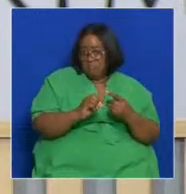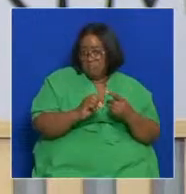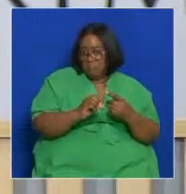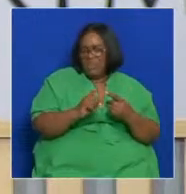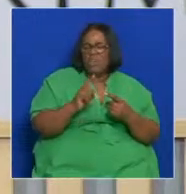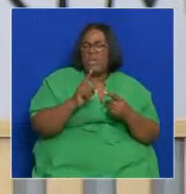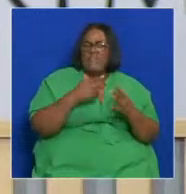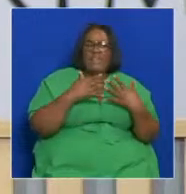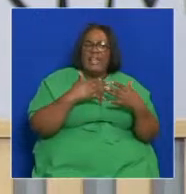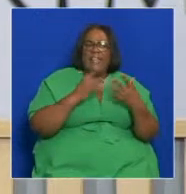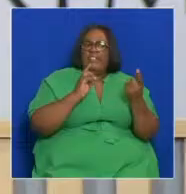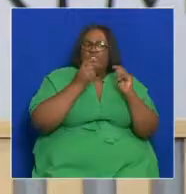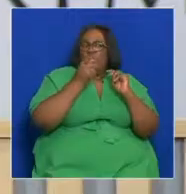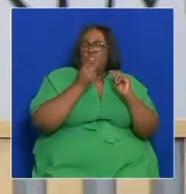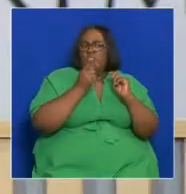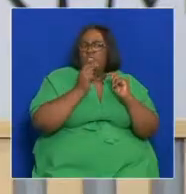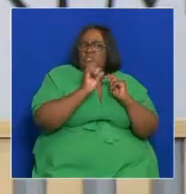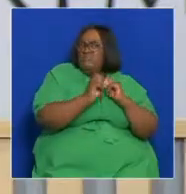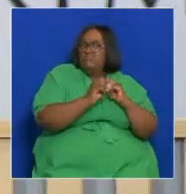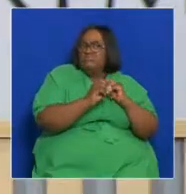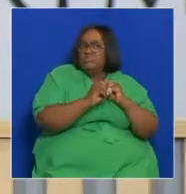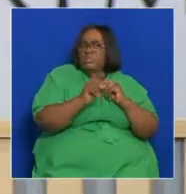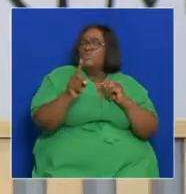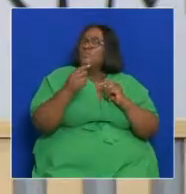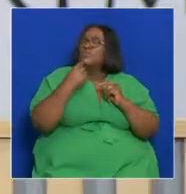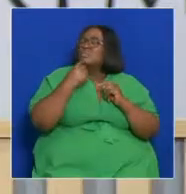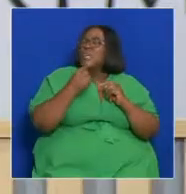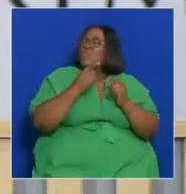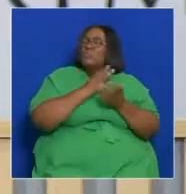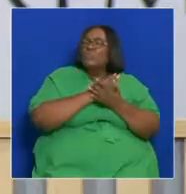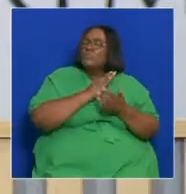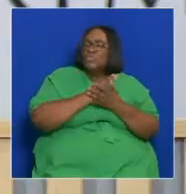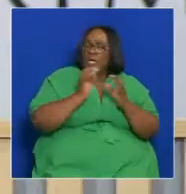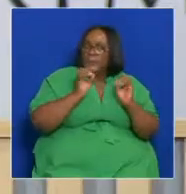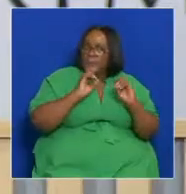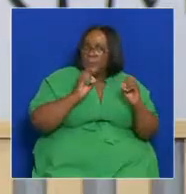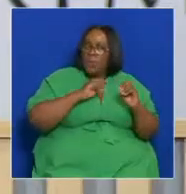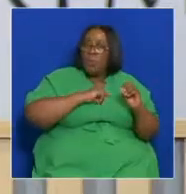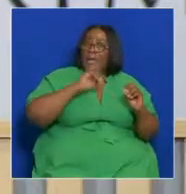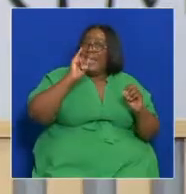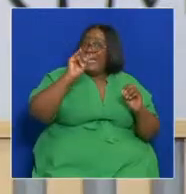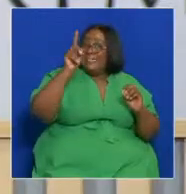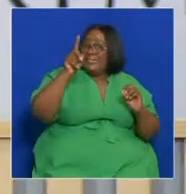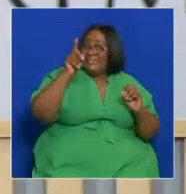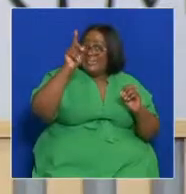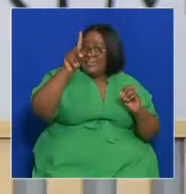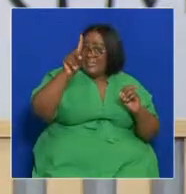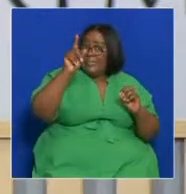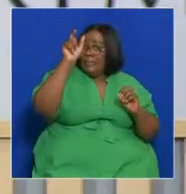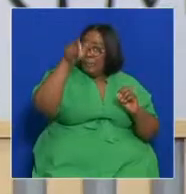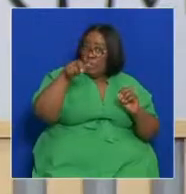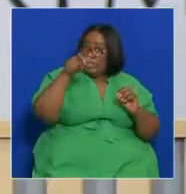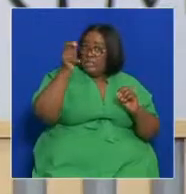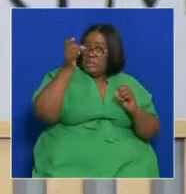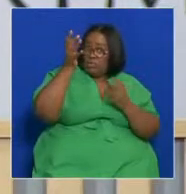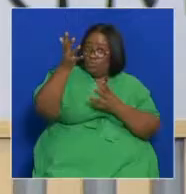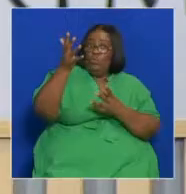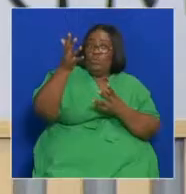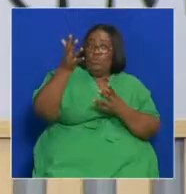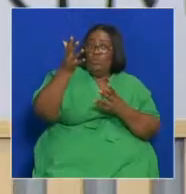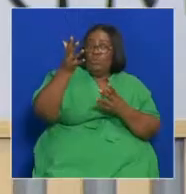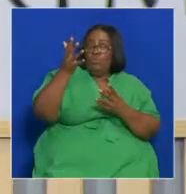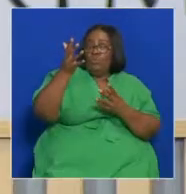You say you're not sure because the ID is the person that she was, or what? Because you see, you speak